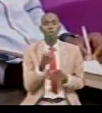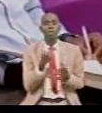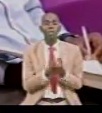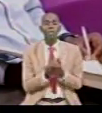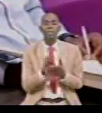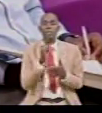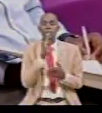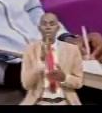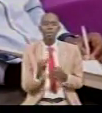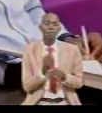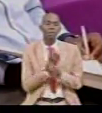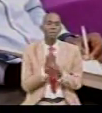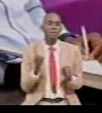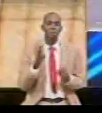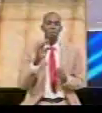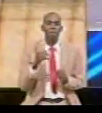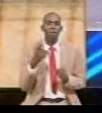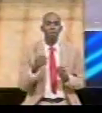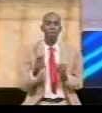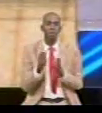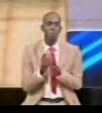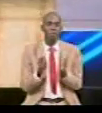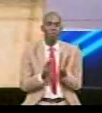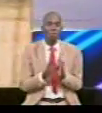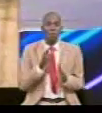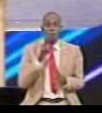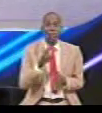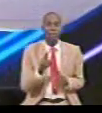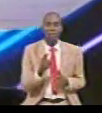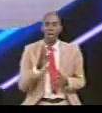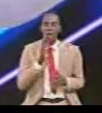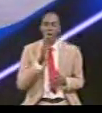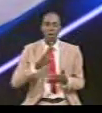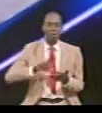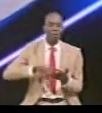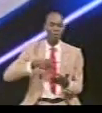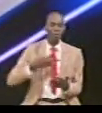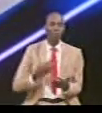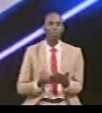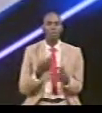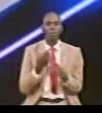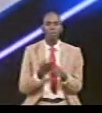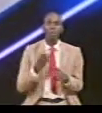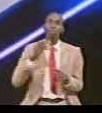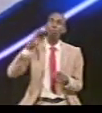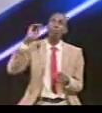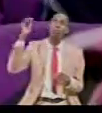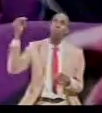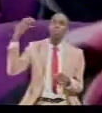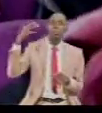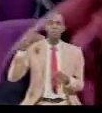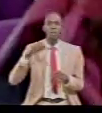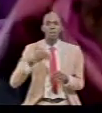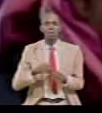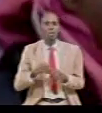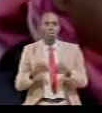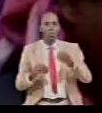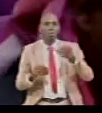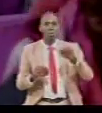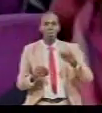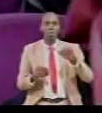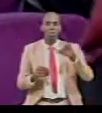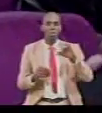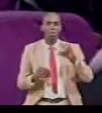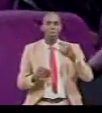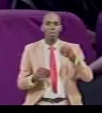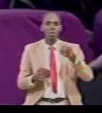justified by the law, ye are falling from grace. Acts chapter